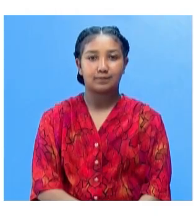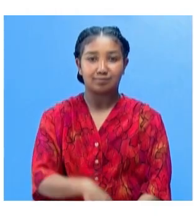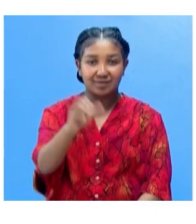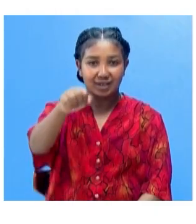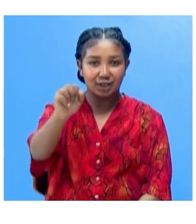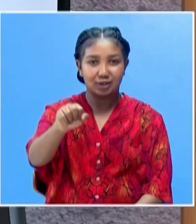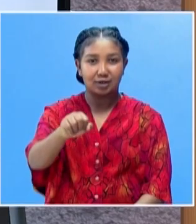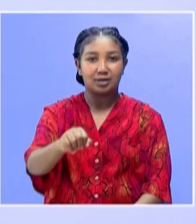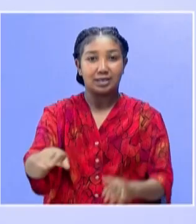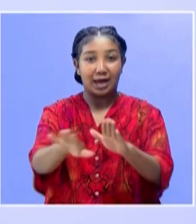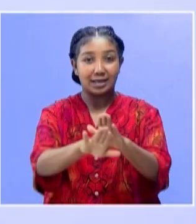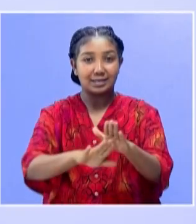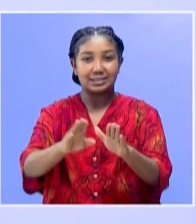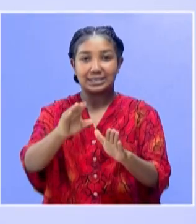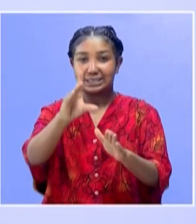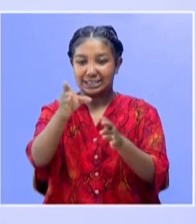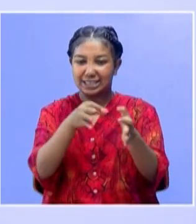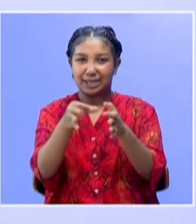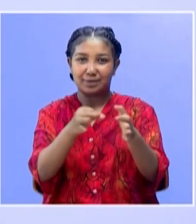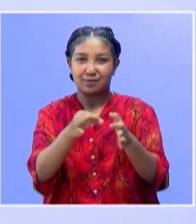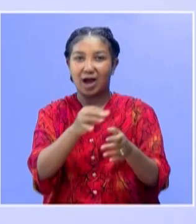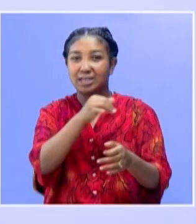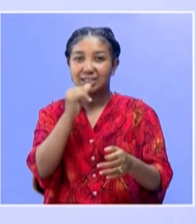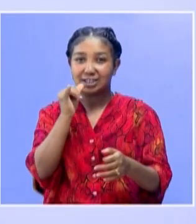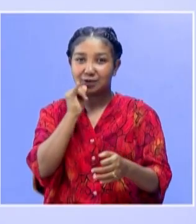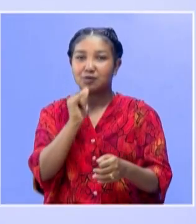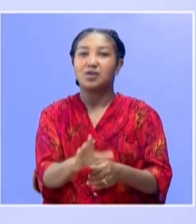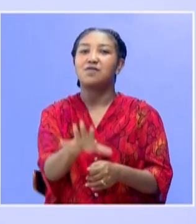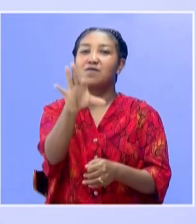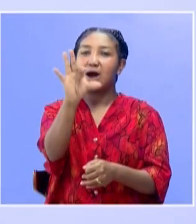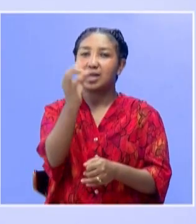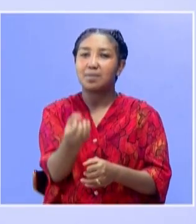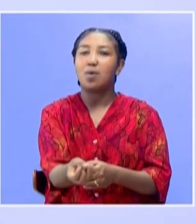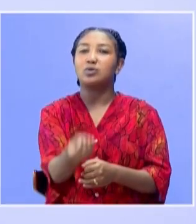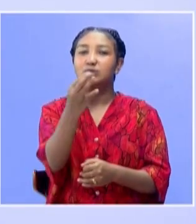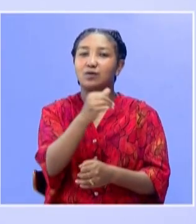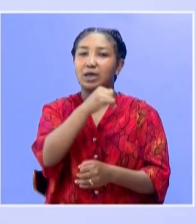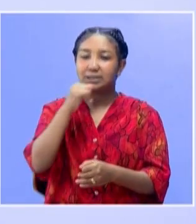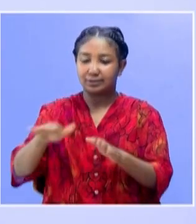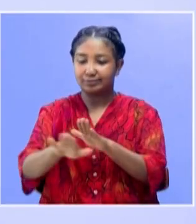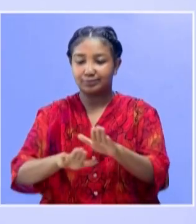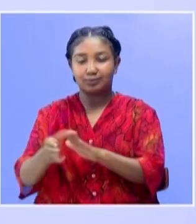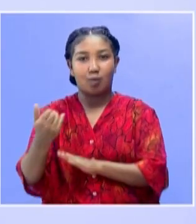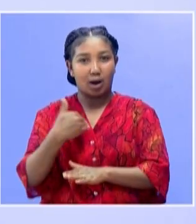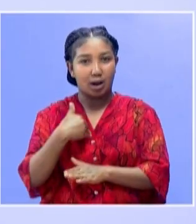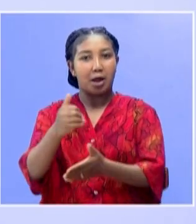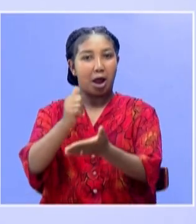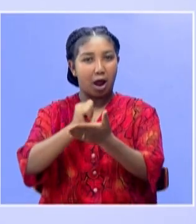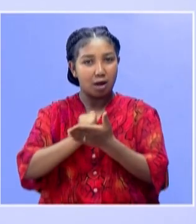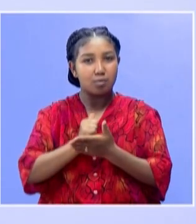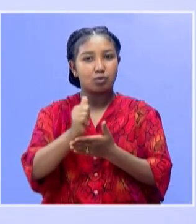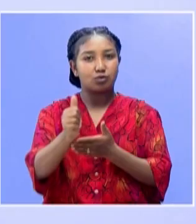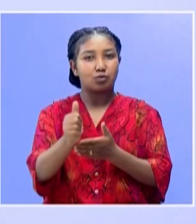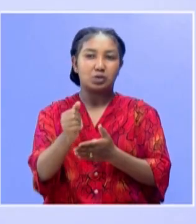Yes? Under these descriptive adjectives, we can find most of the adjectives which can help you to tell